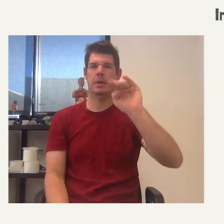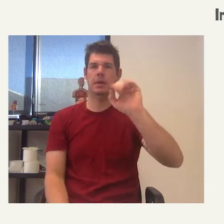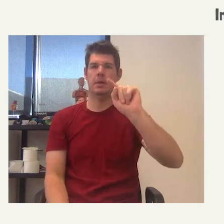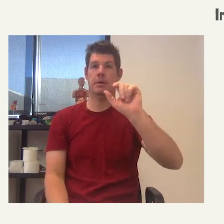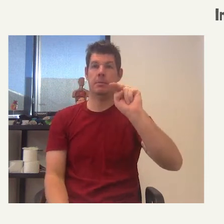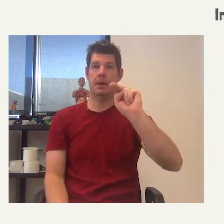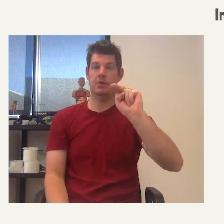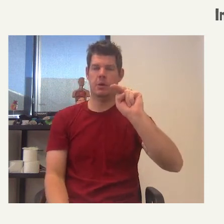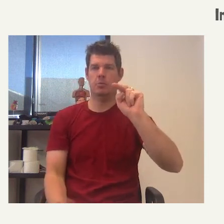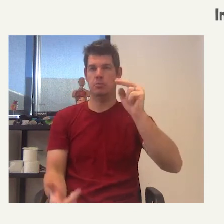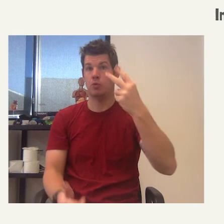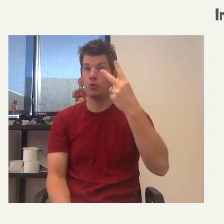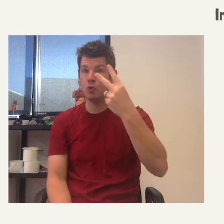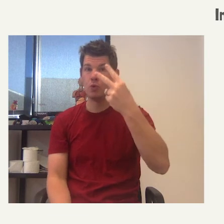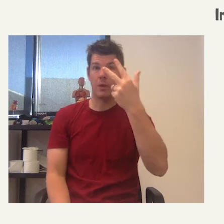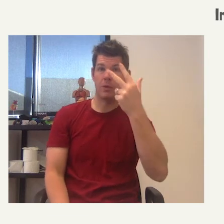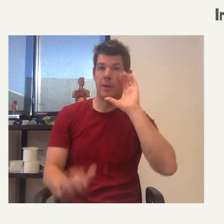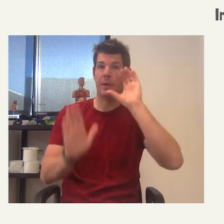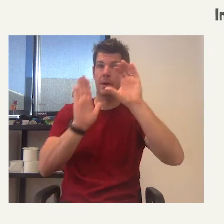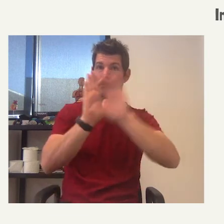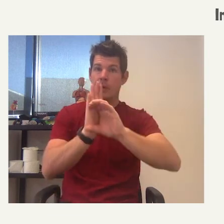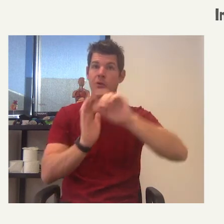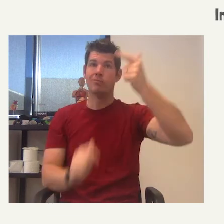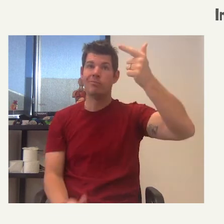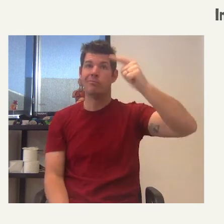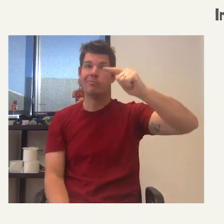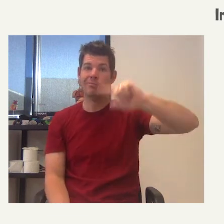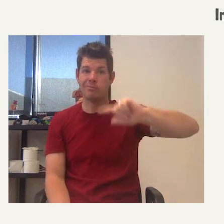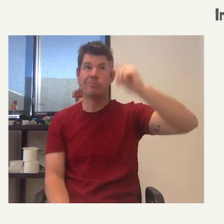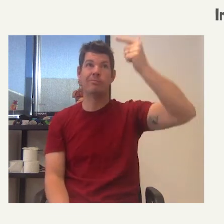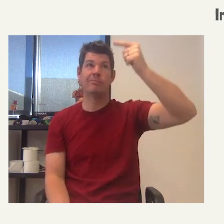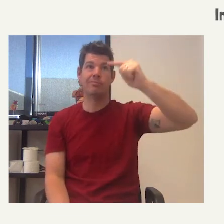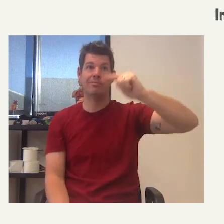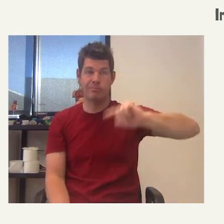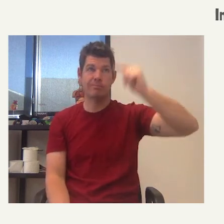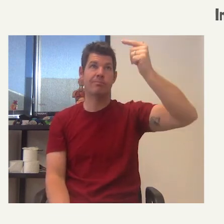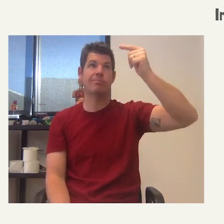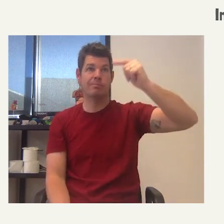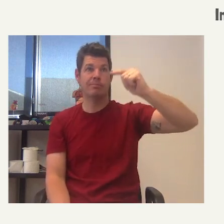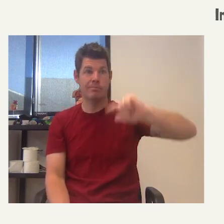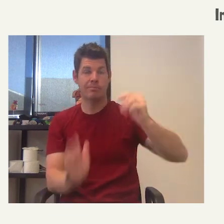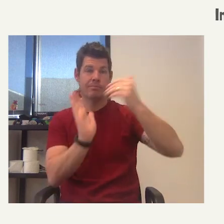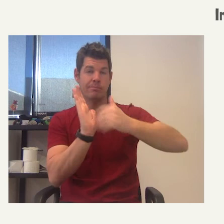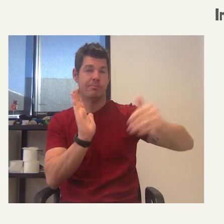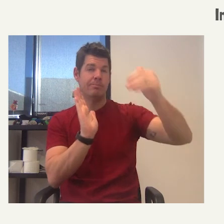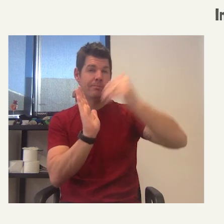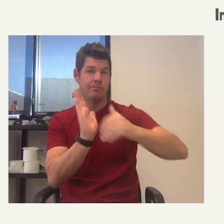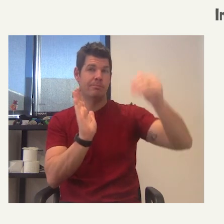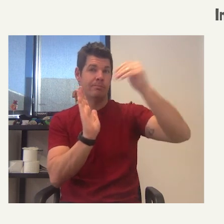simple animation take a certain amount of time, and maybe we could loop that a couple of